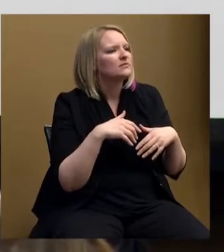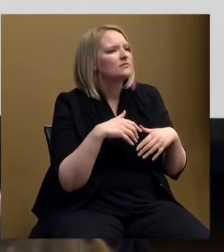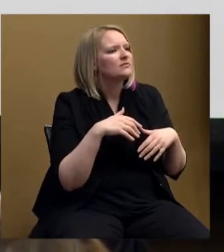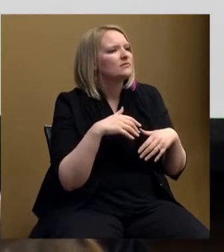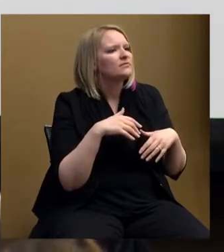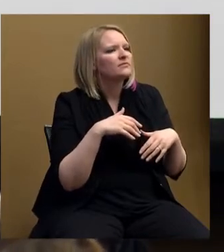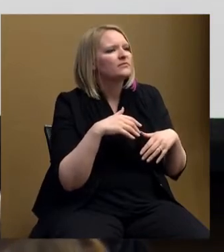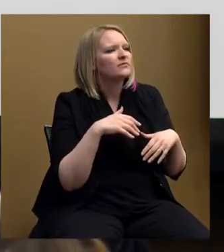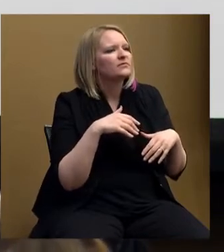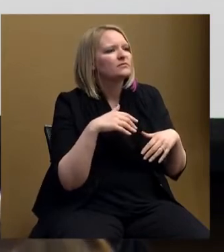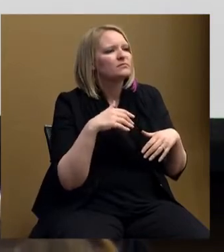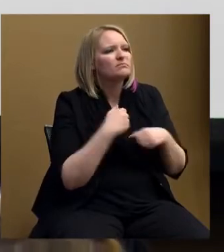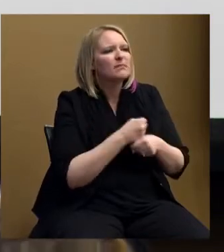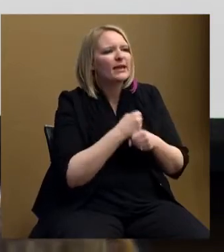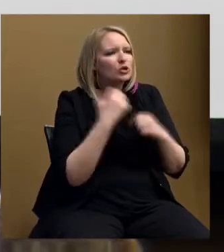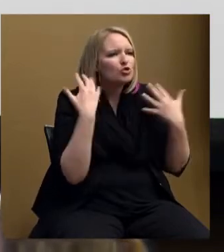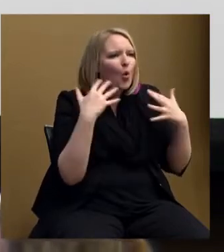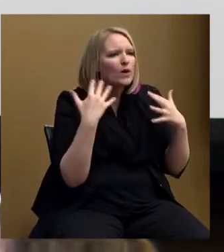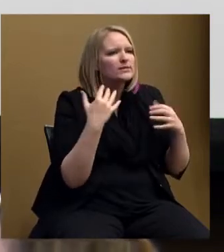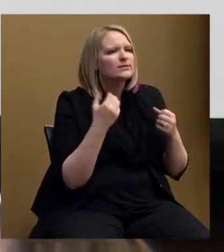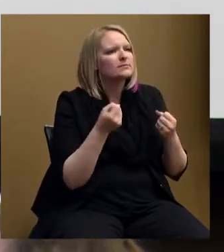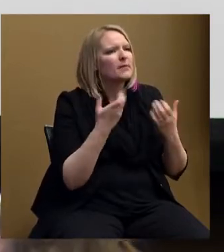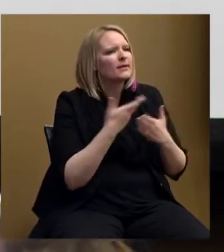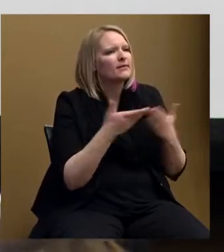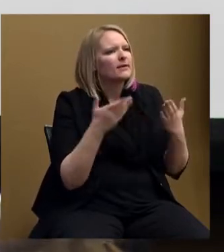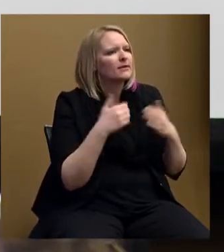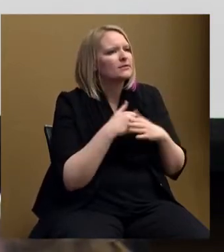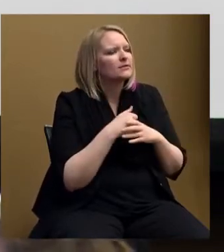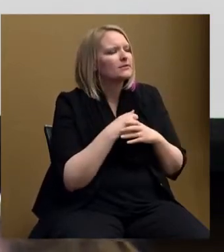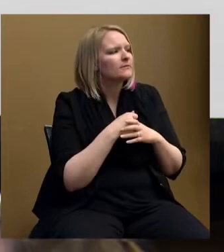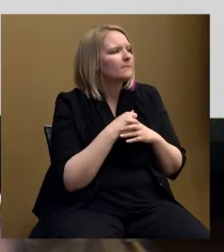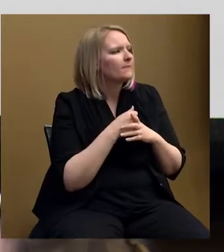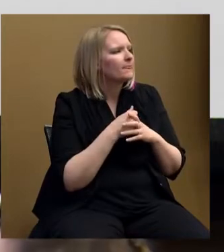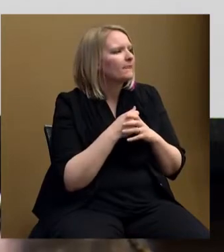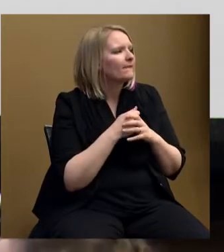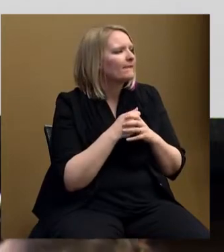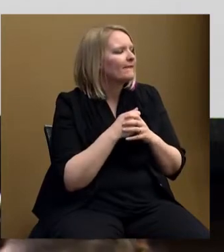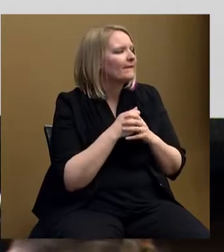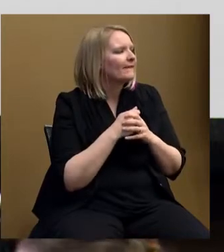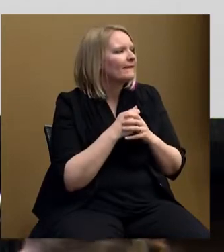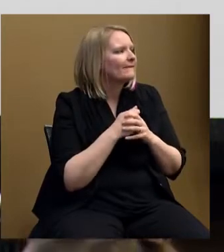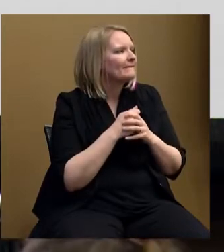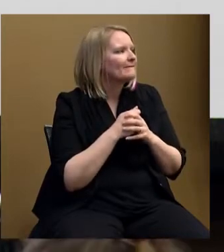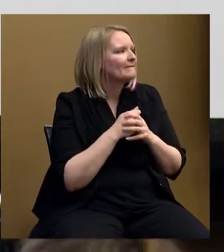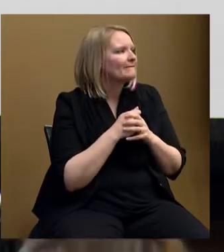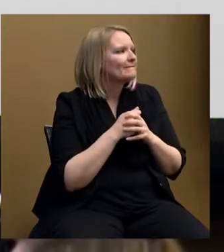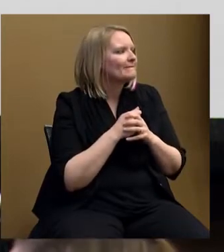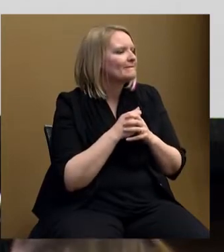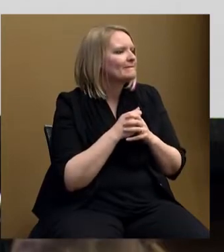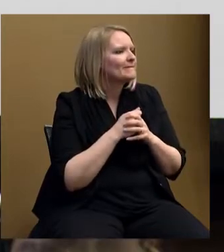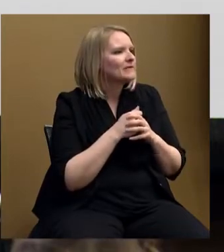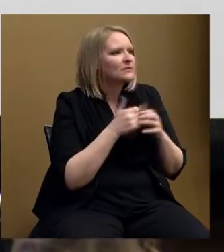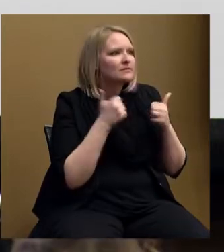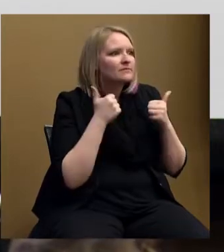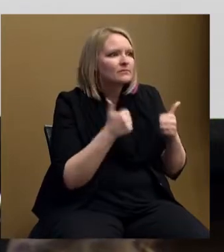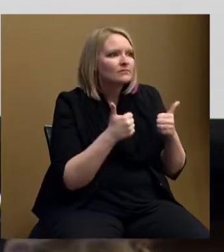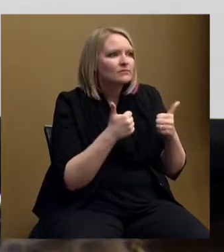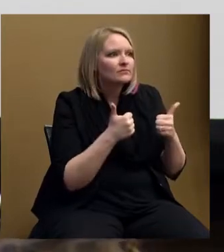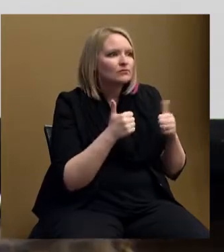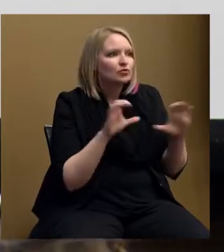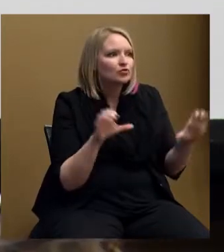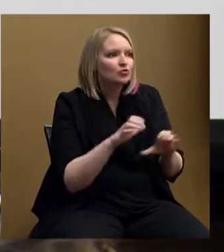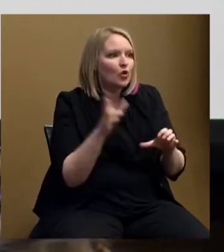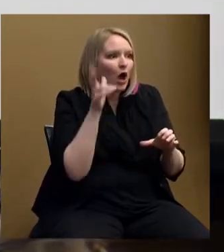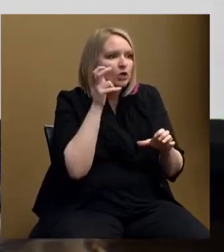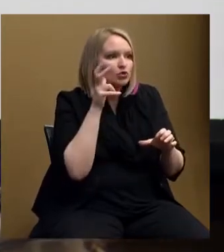rhythmic noises, all kinds of things. Okay, so hit it on auditory. Do you have anything